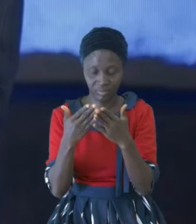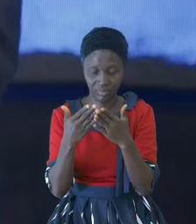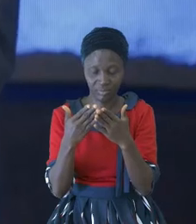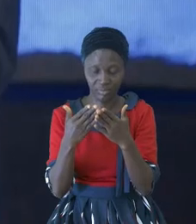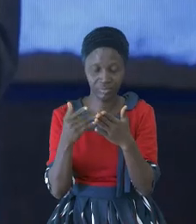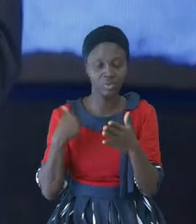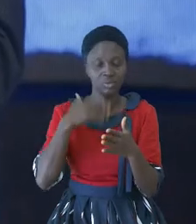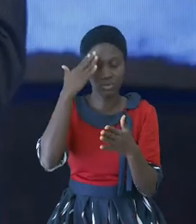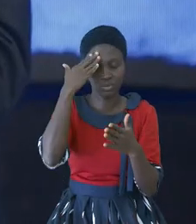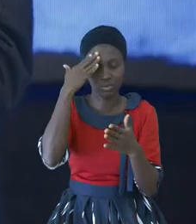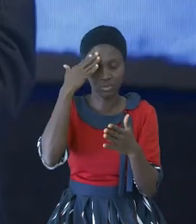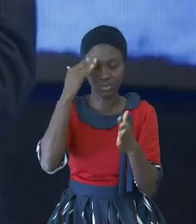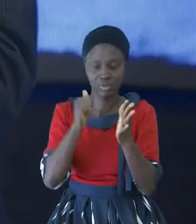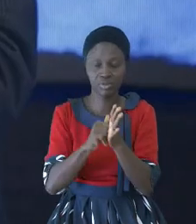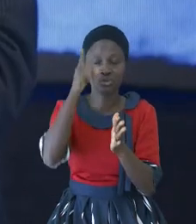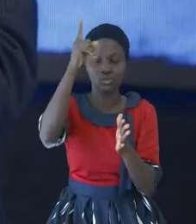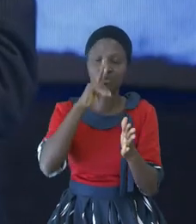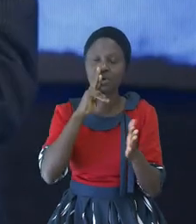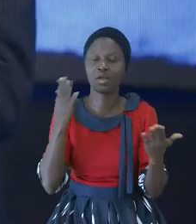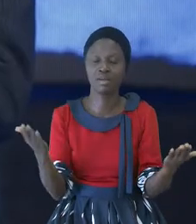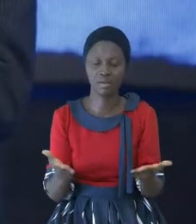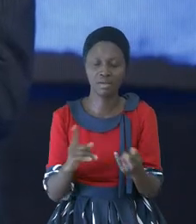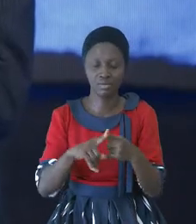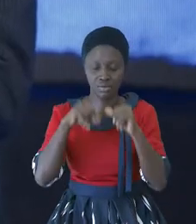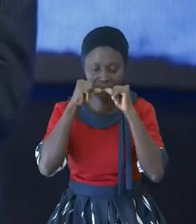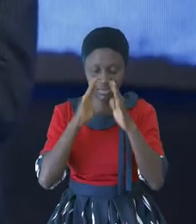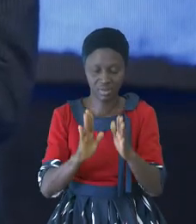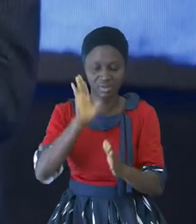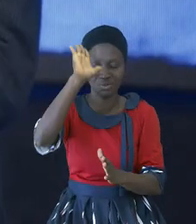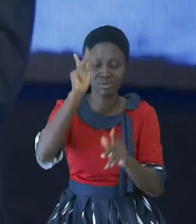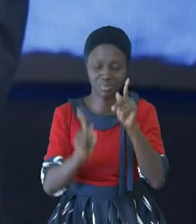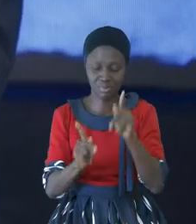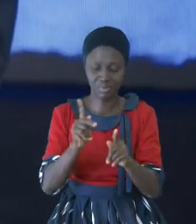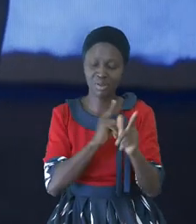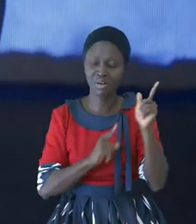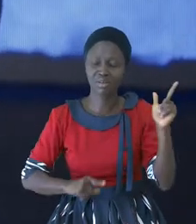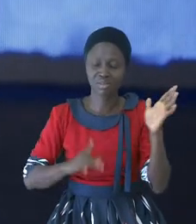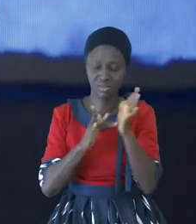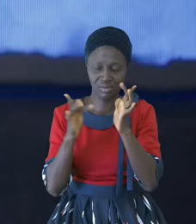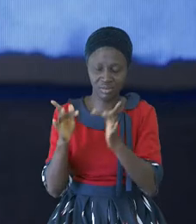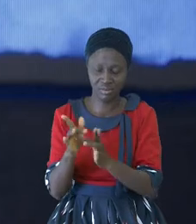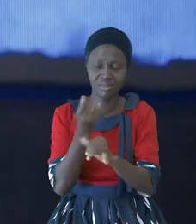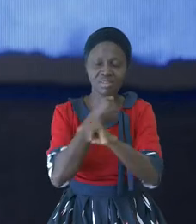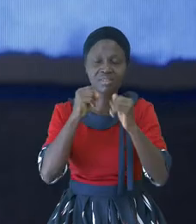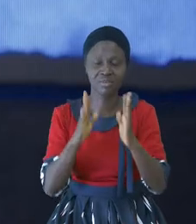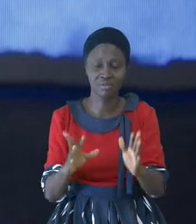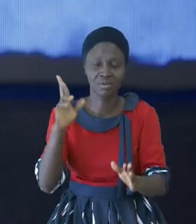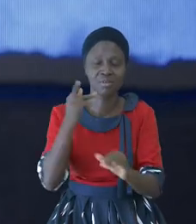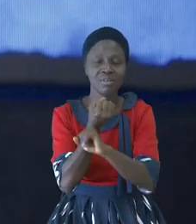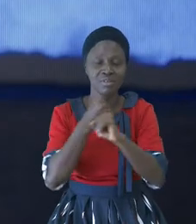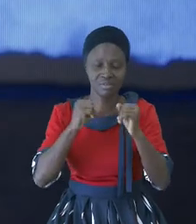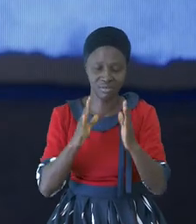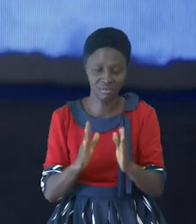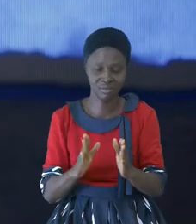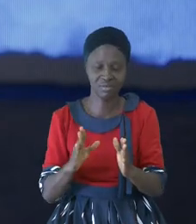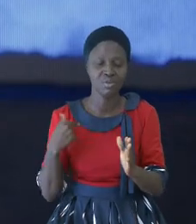We know that you are here to bless your people. Lord Jesus, Savior, Redeemer, we